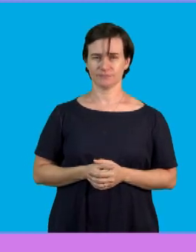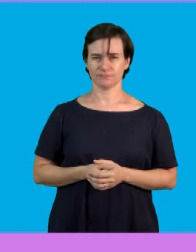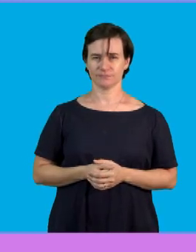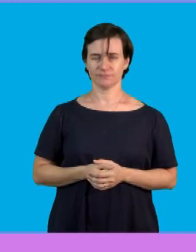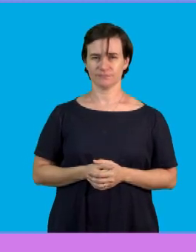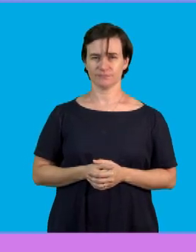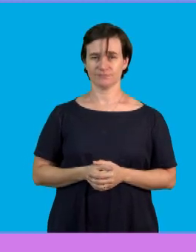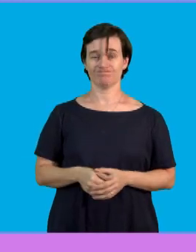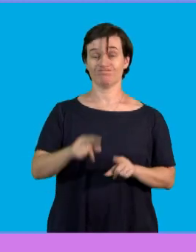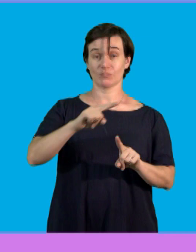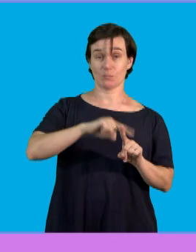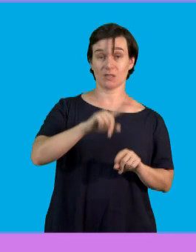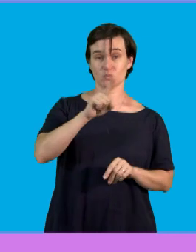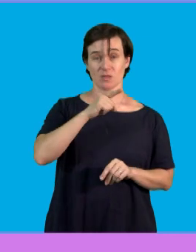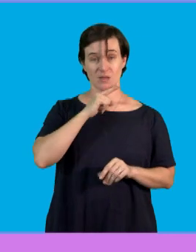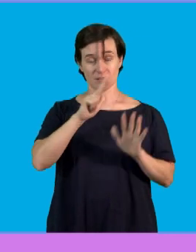729.45 plus